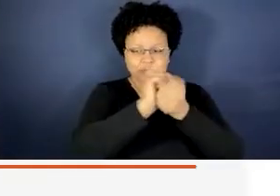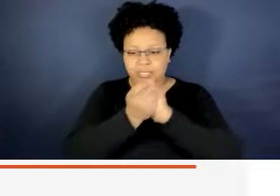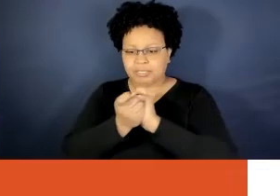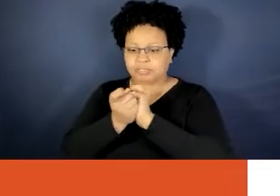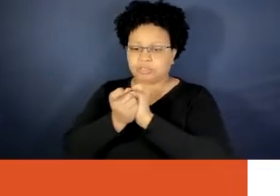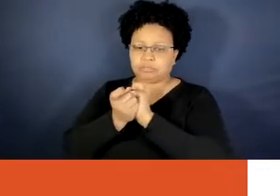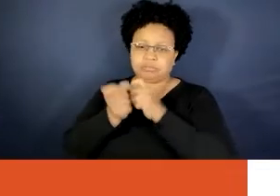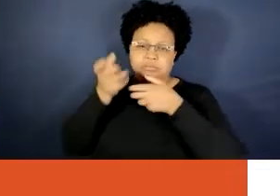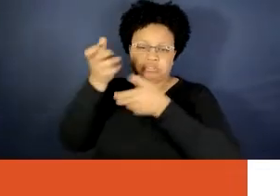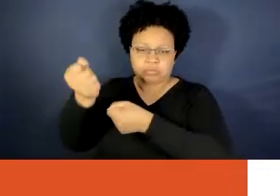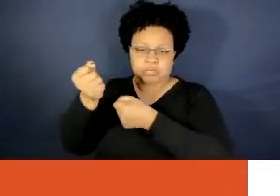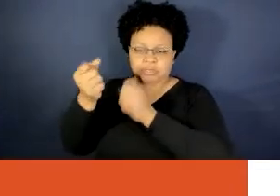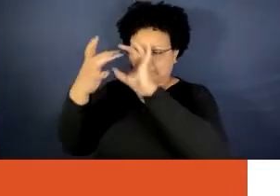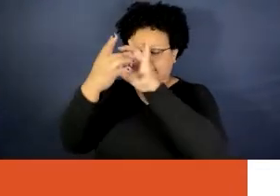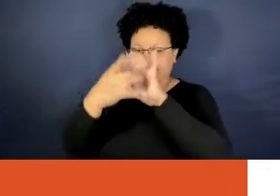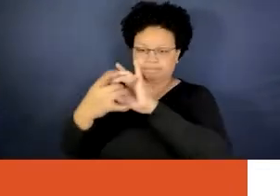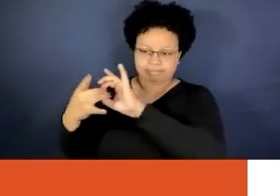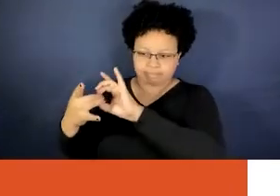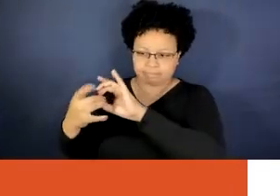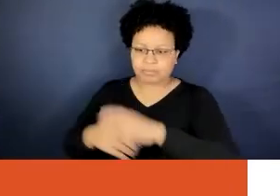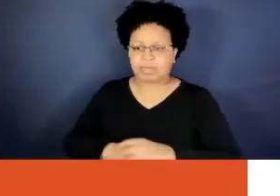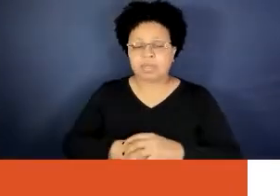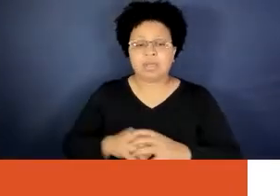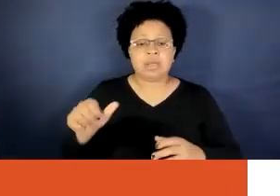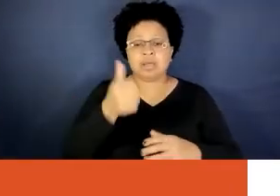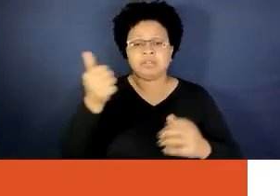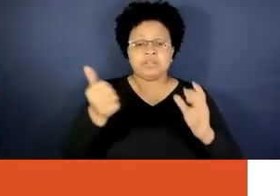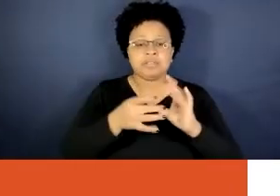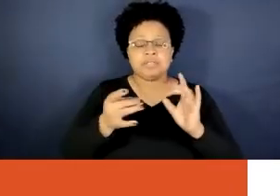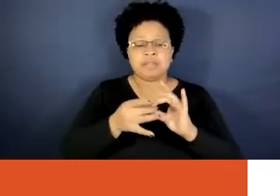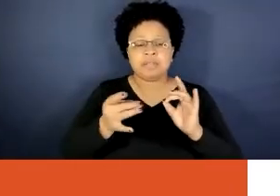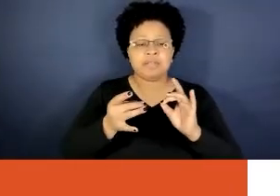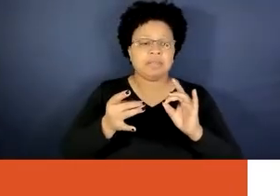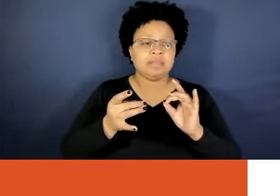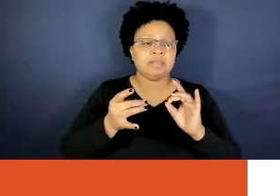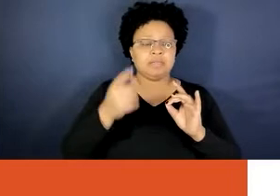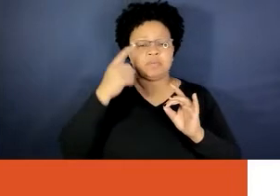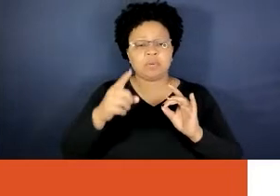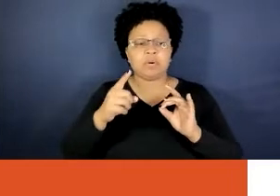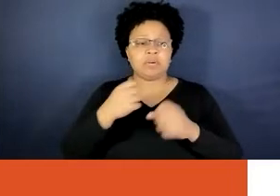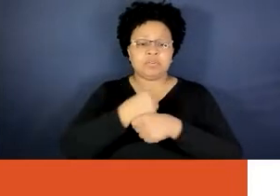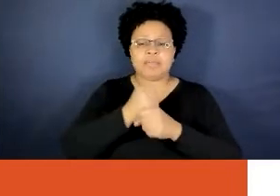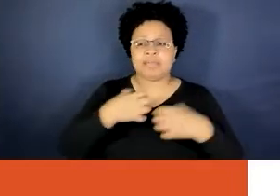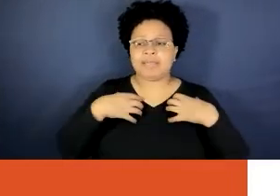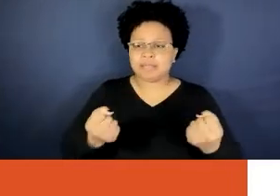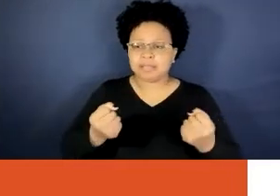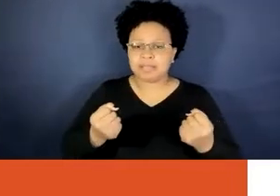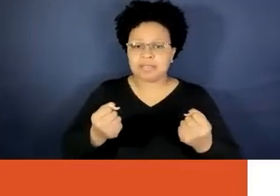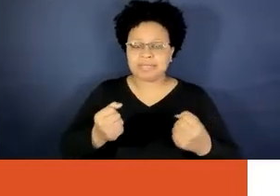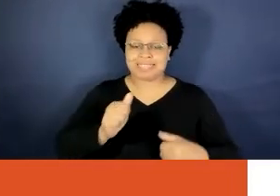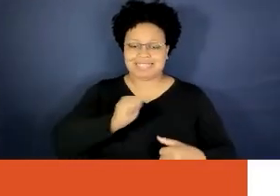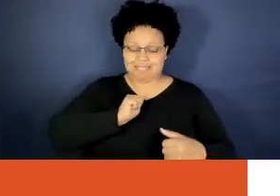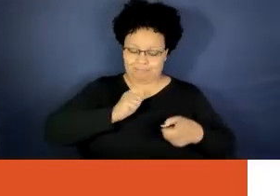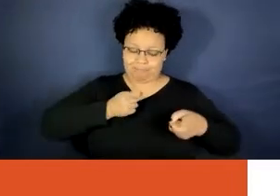order to have relationships. Another thing to create healing is to have